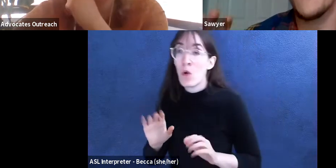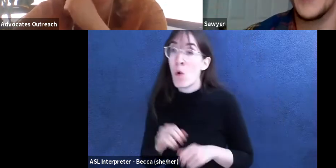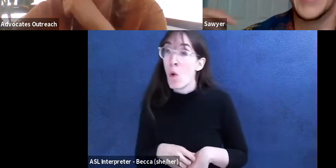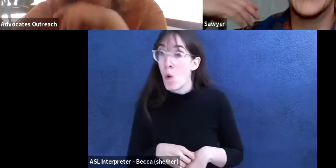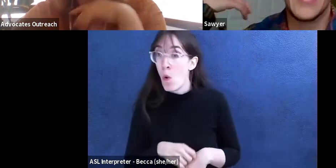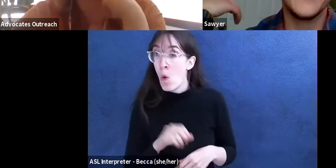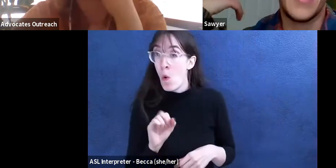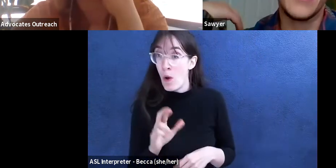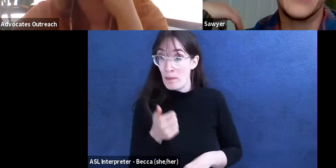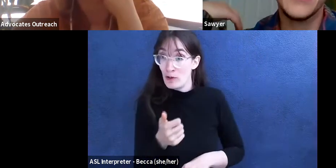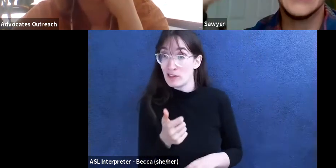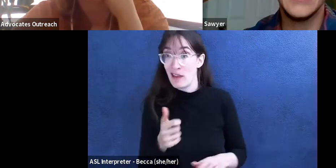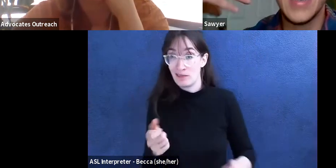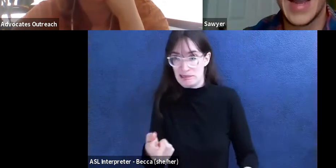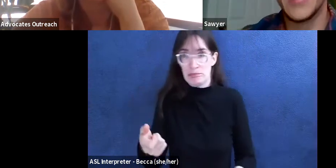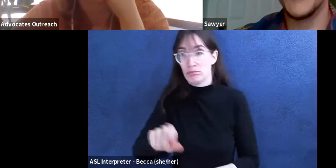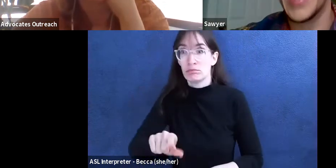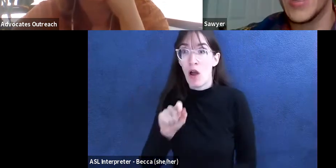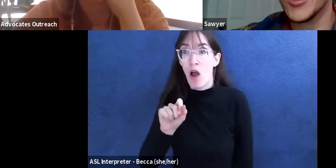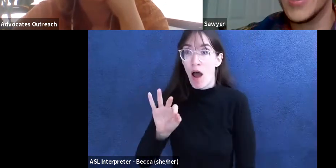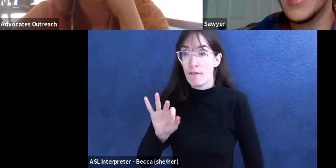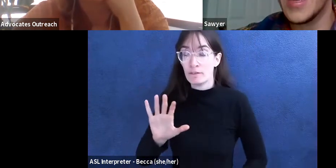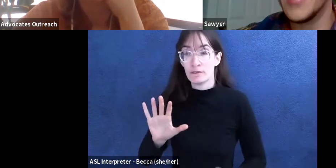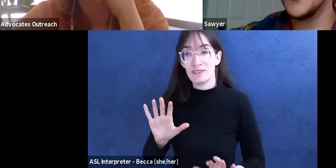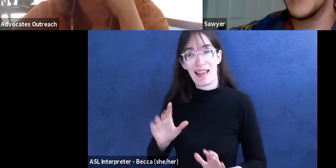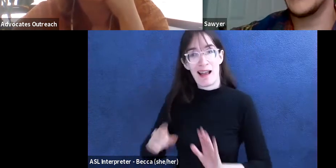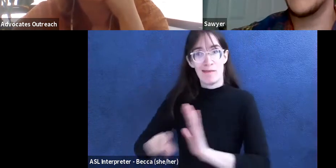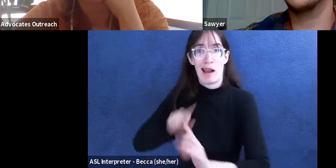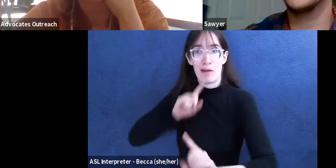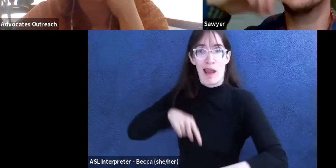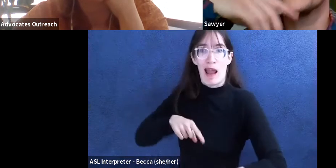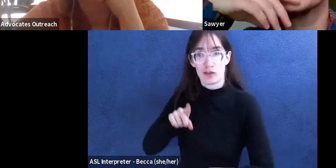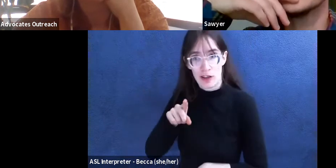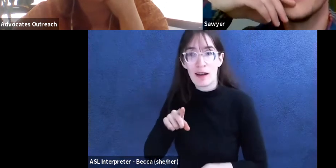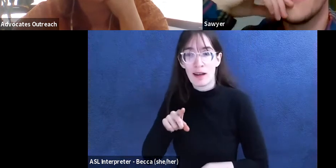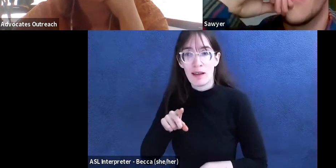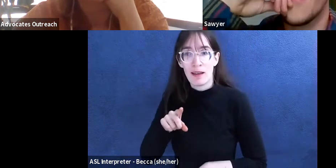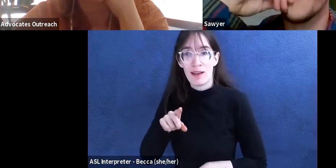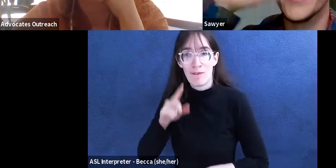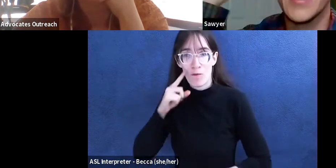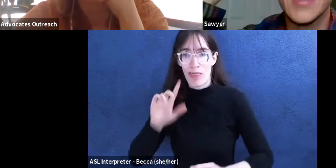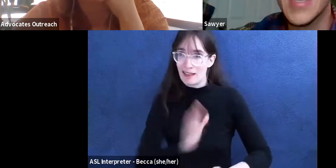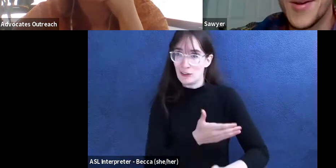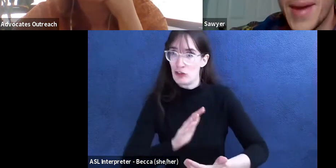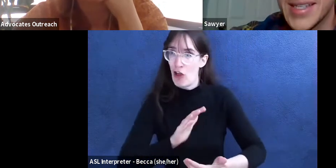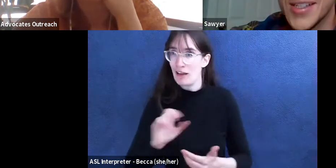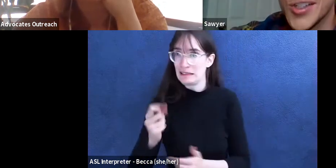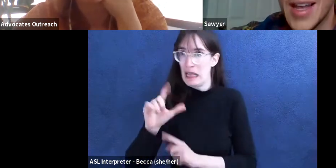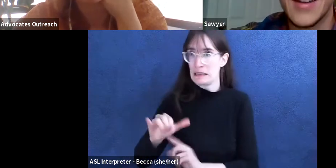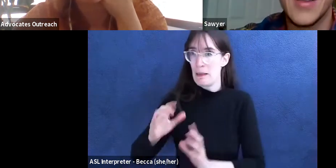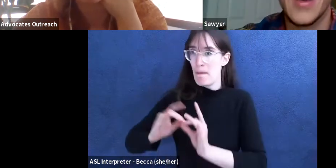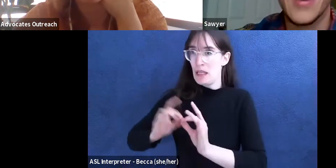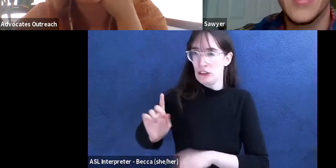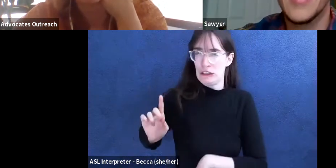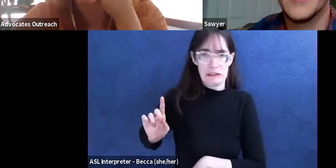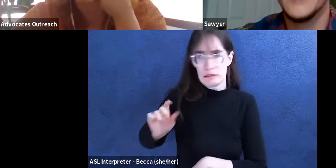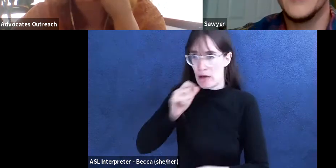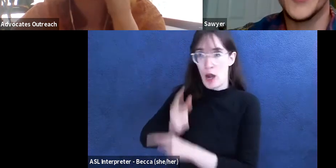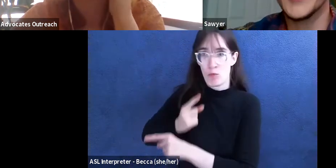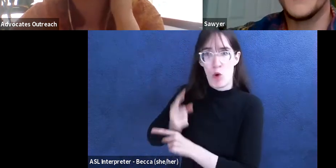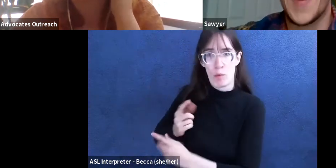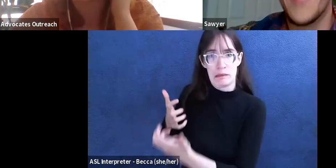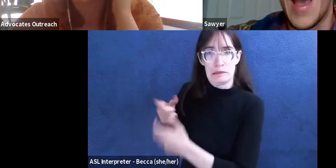to be more reactionary than proactive. And it's again, it's